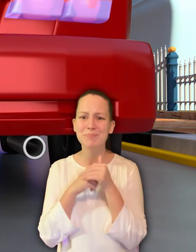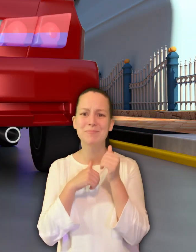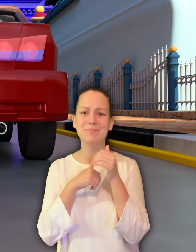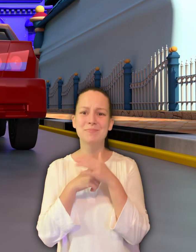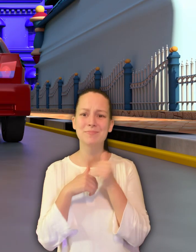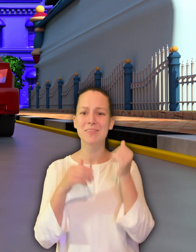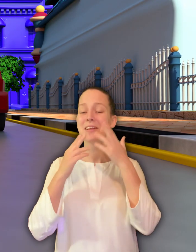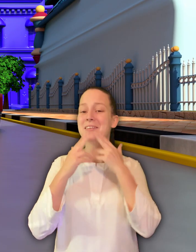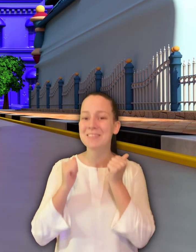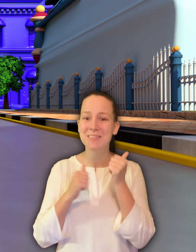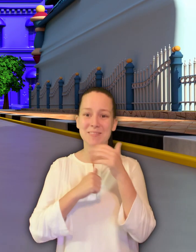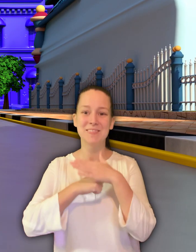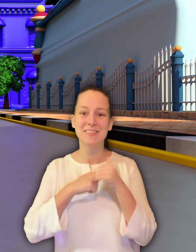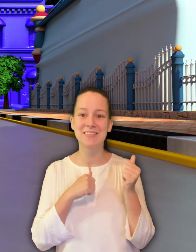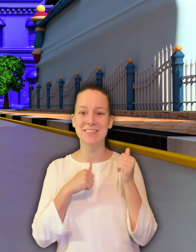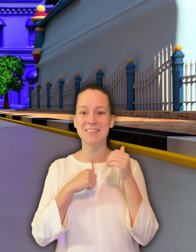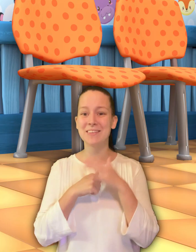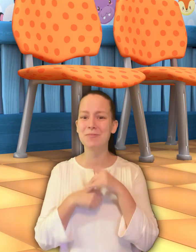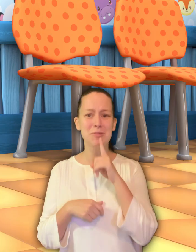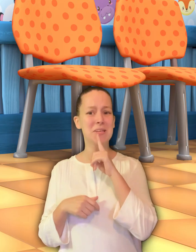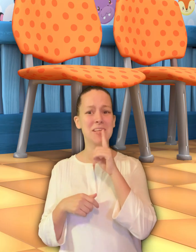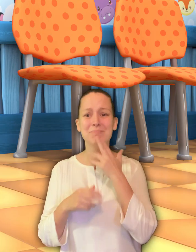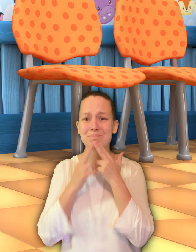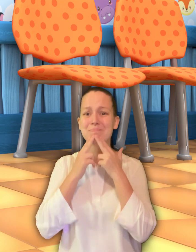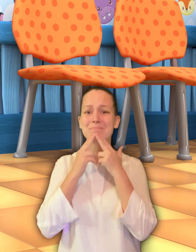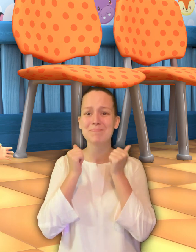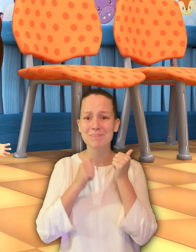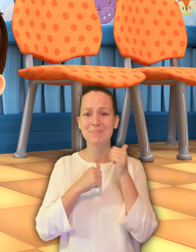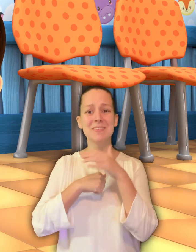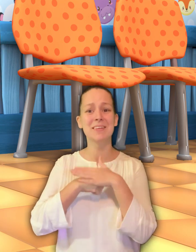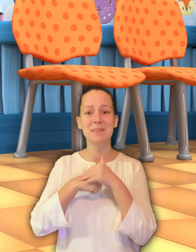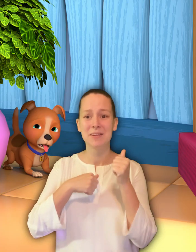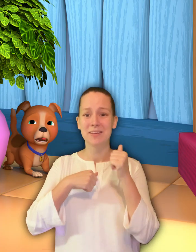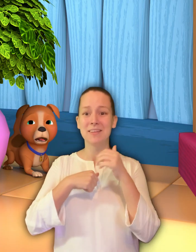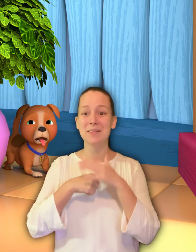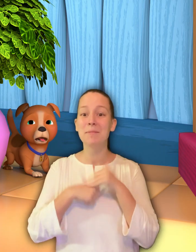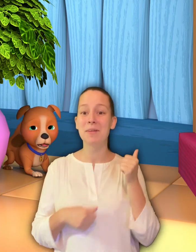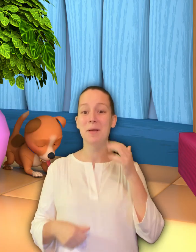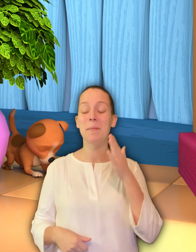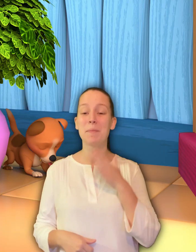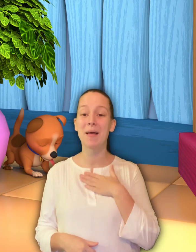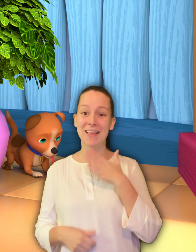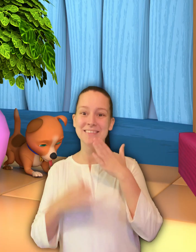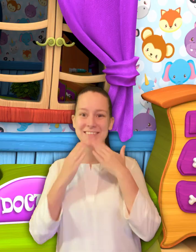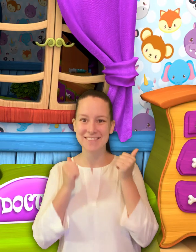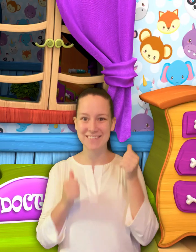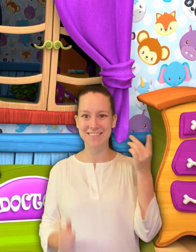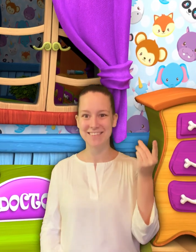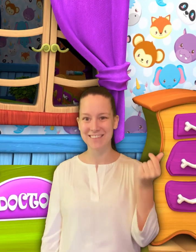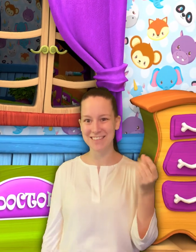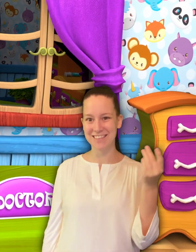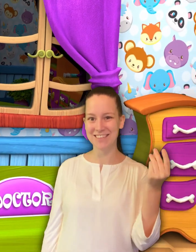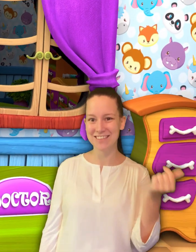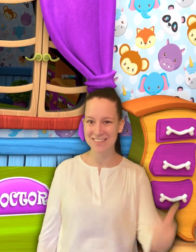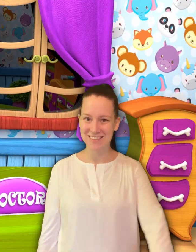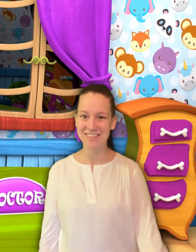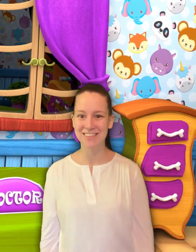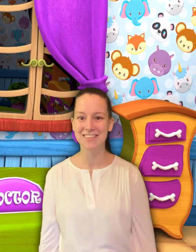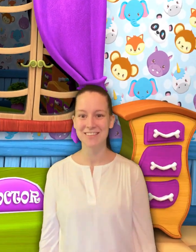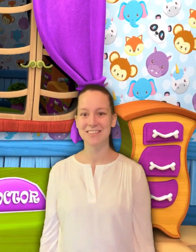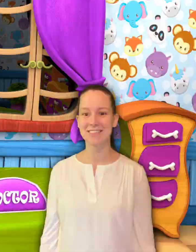pet you wore pet you wore pet you wore what an adorable pet you wore my sweet